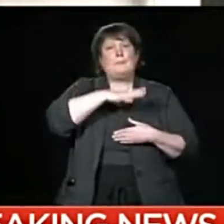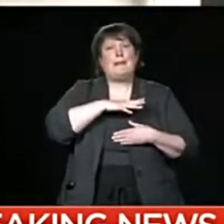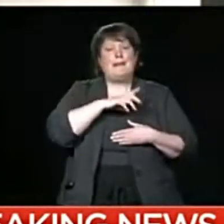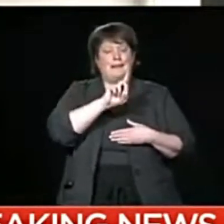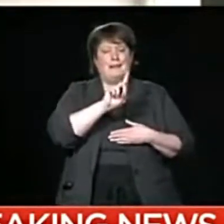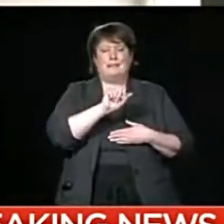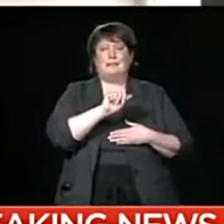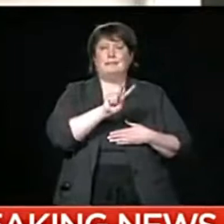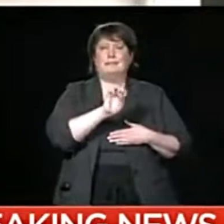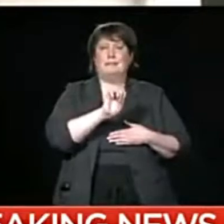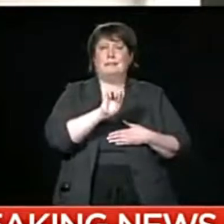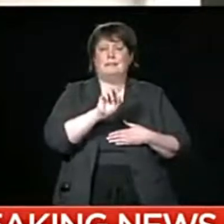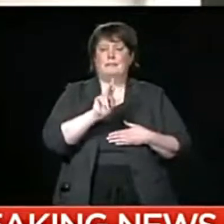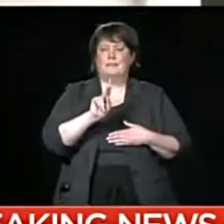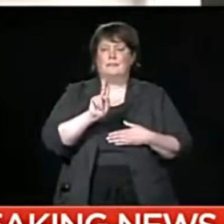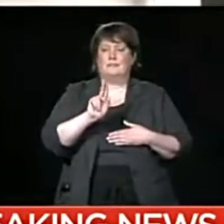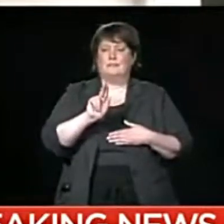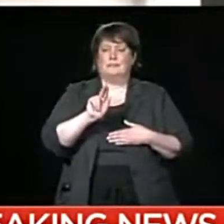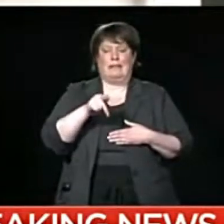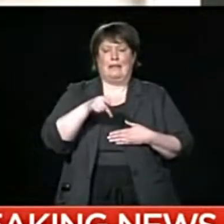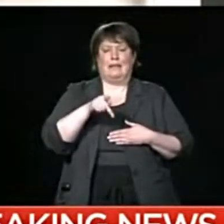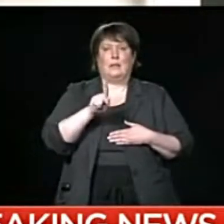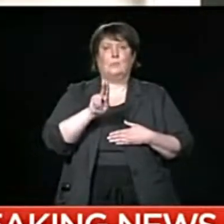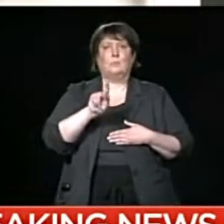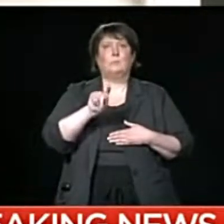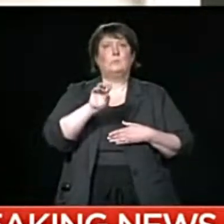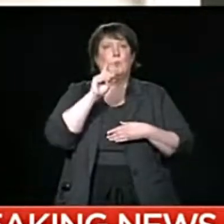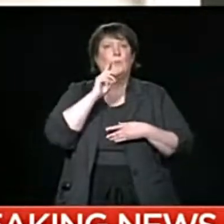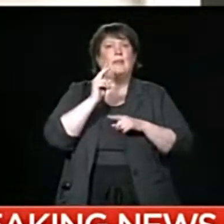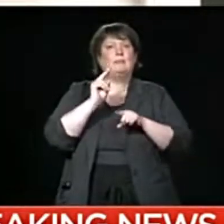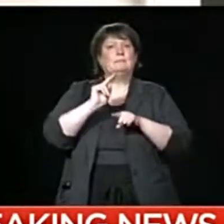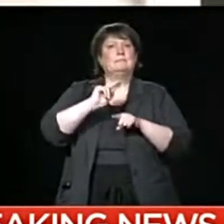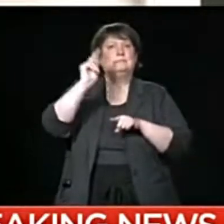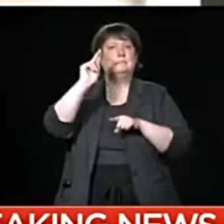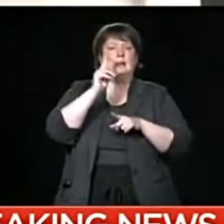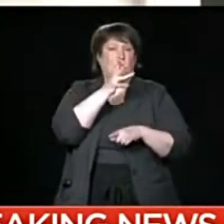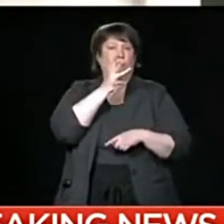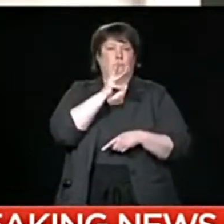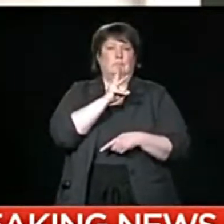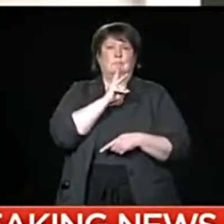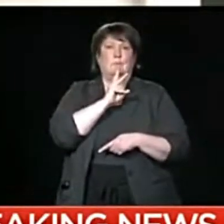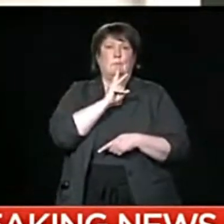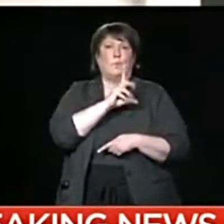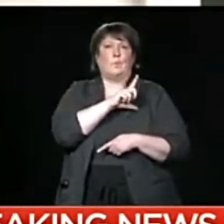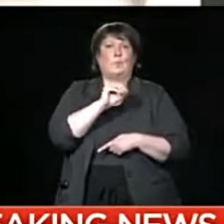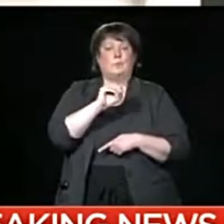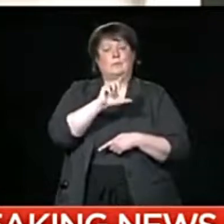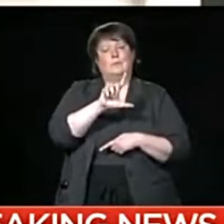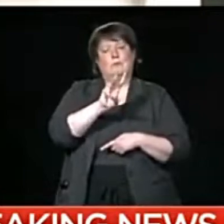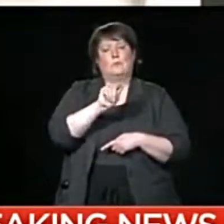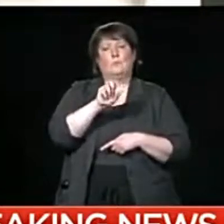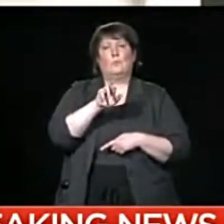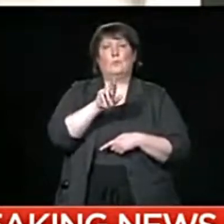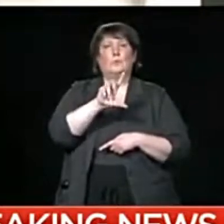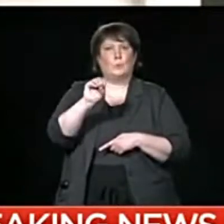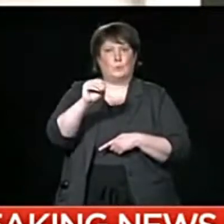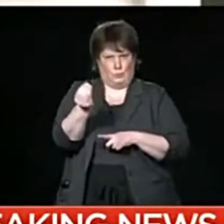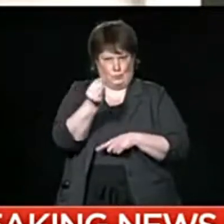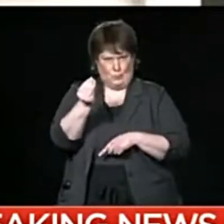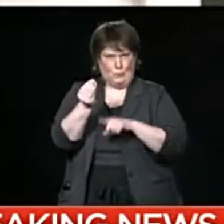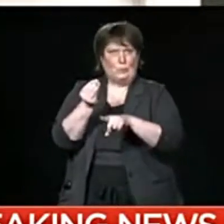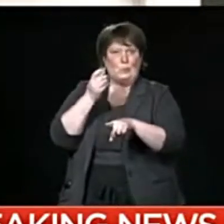startup in TrustCore in the Waterloo region, called a meeting with his employees. With mounting concerns